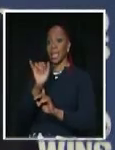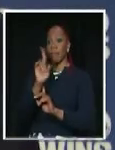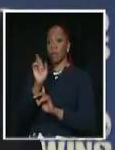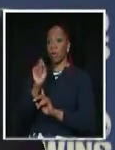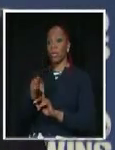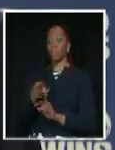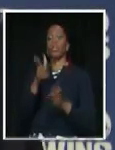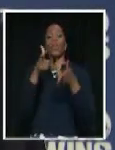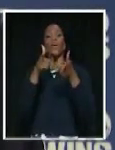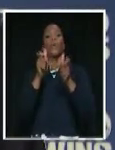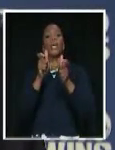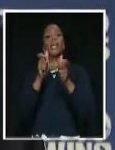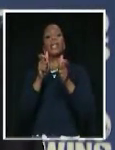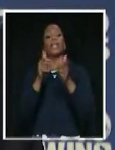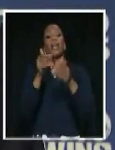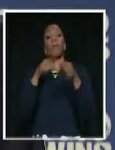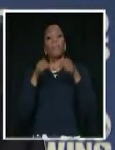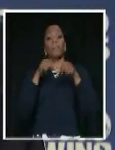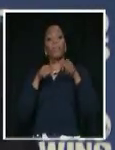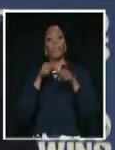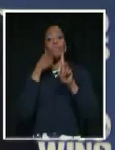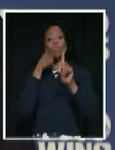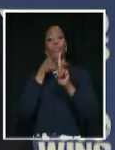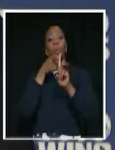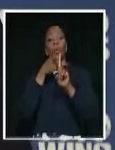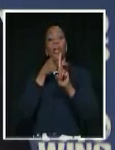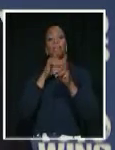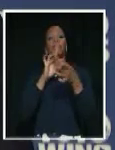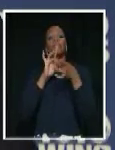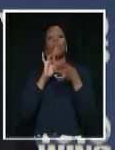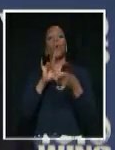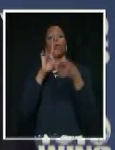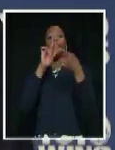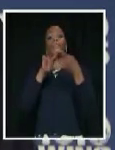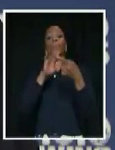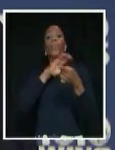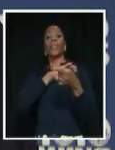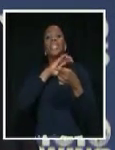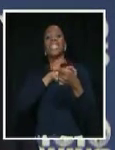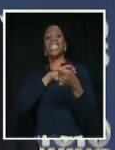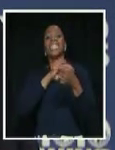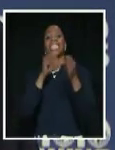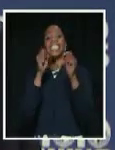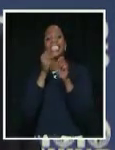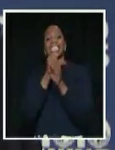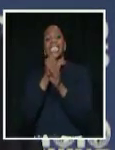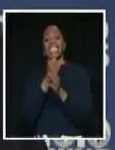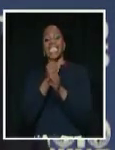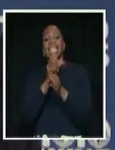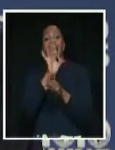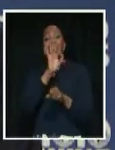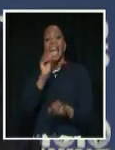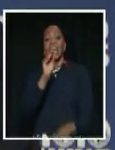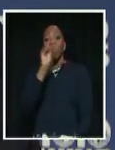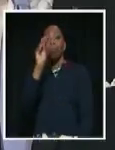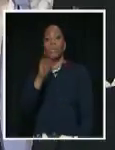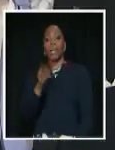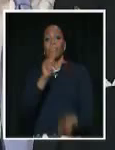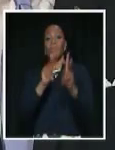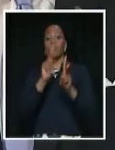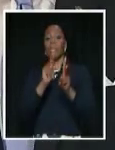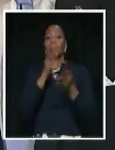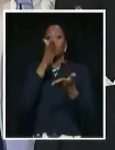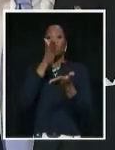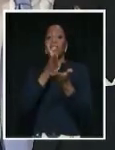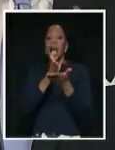on the previous point, because it's pertinent to this question as well. According to police statistics, 90% of the people currently stopped are innocent in every